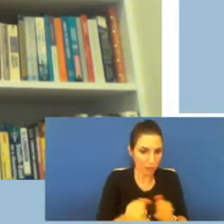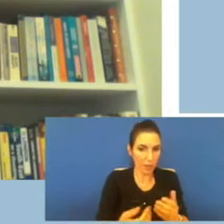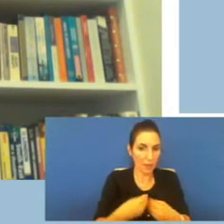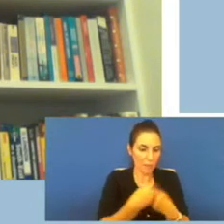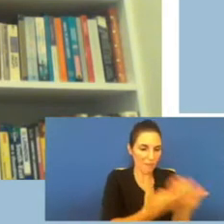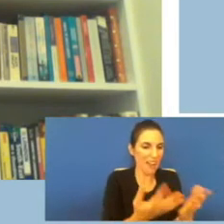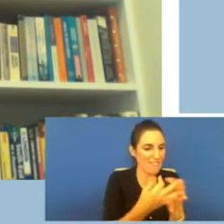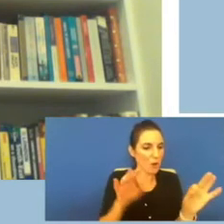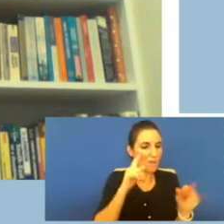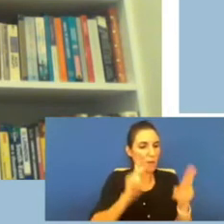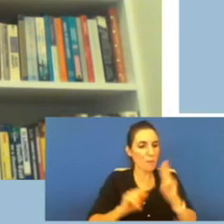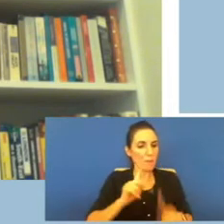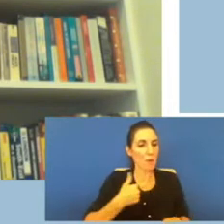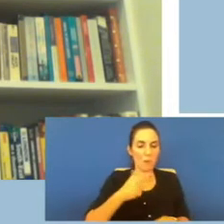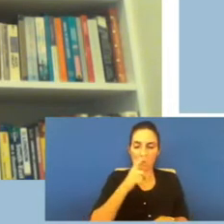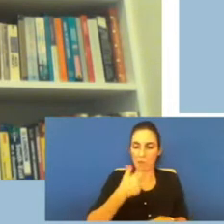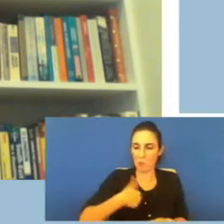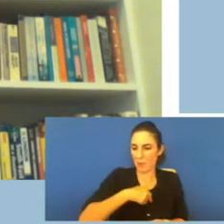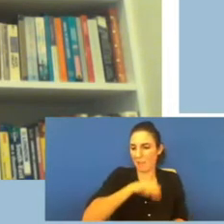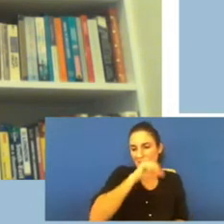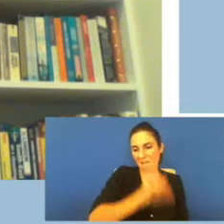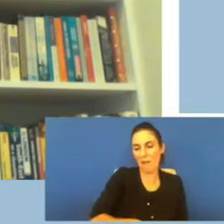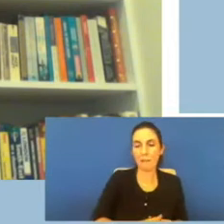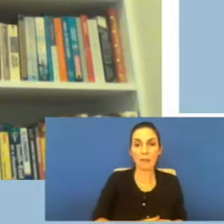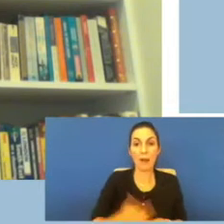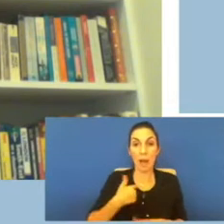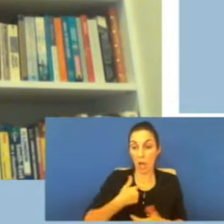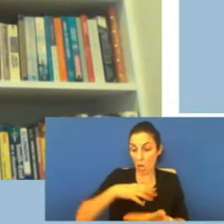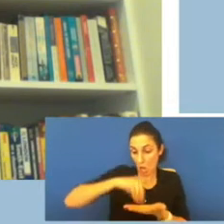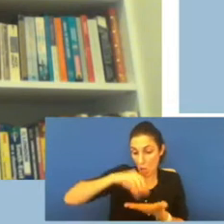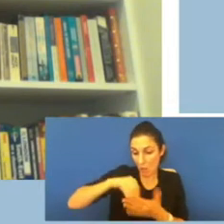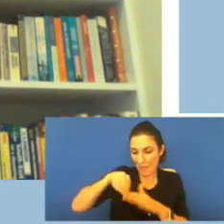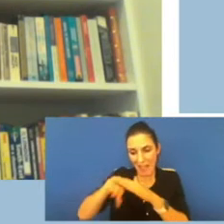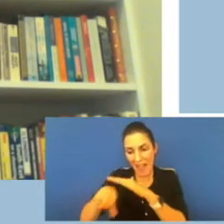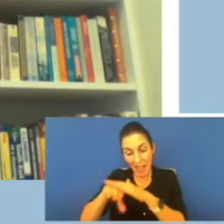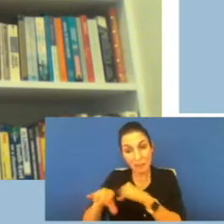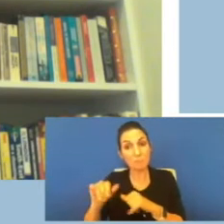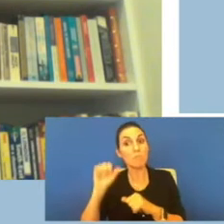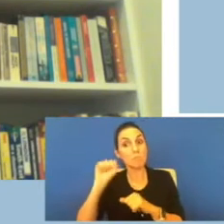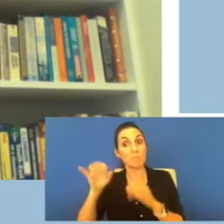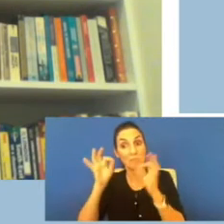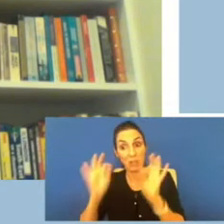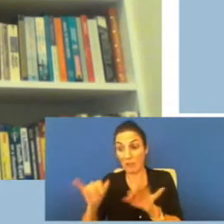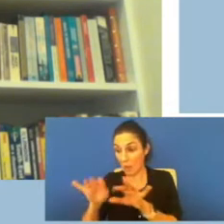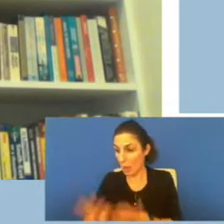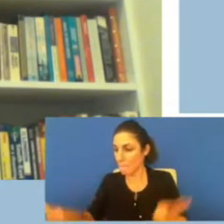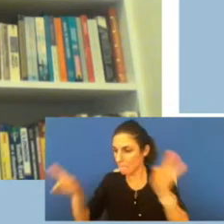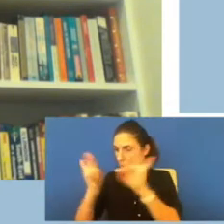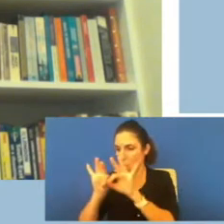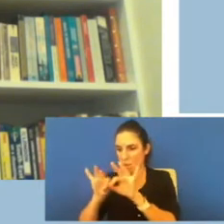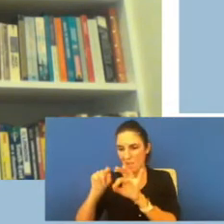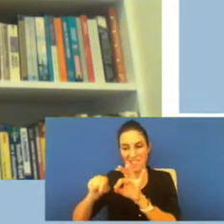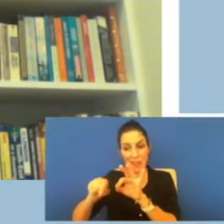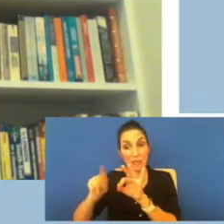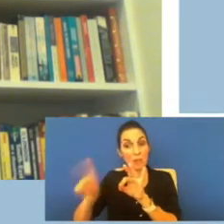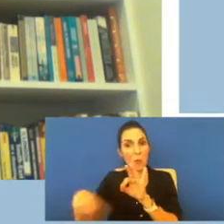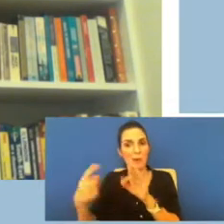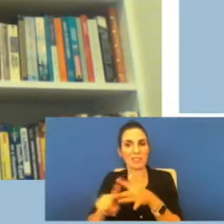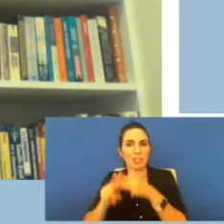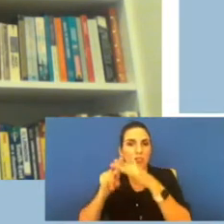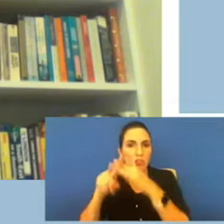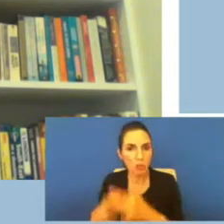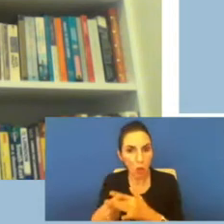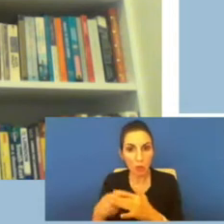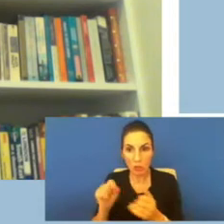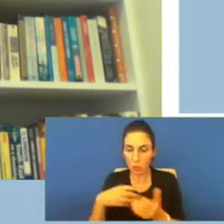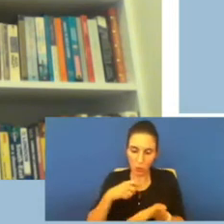loved. And I think I've learned that access is certainly important, but it is just the start. So we actually ended up writing this